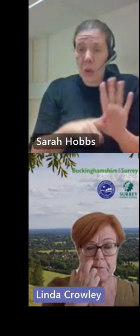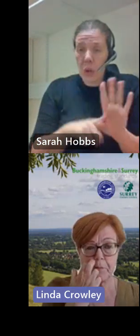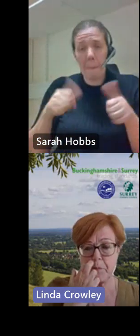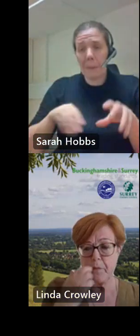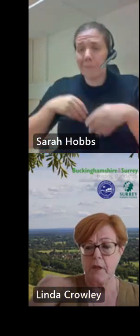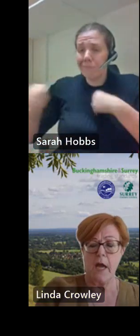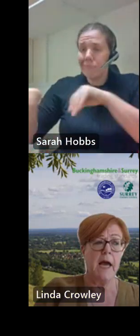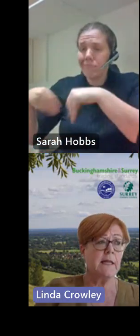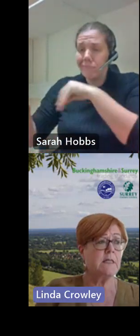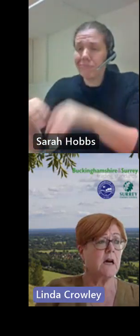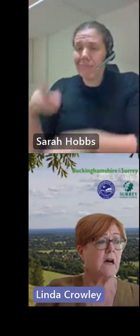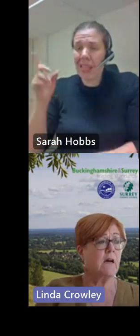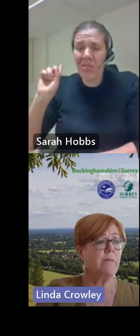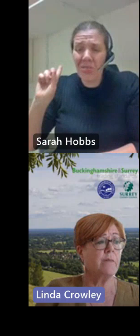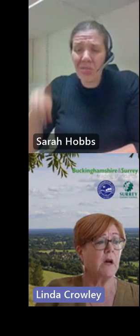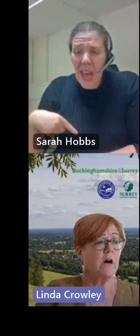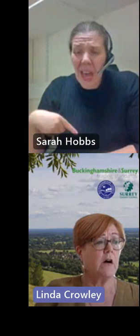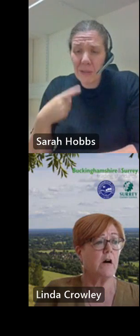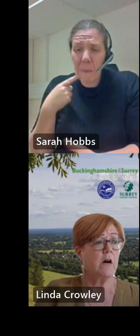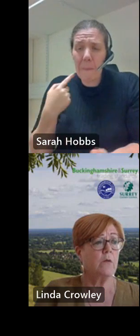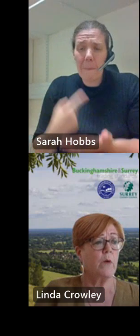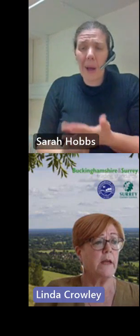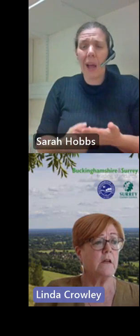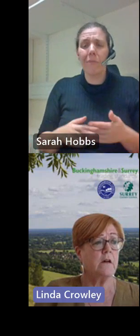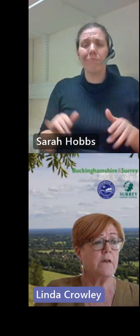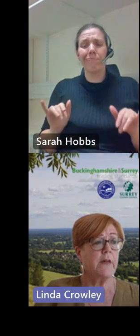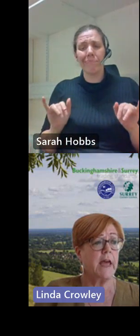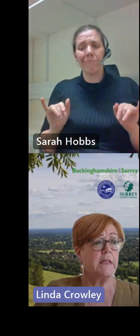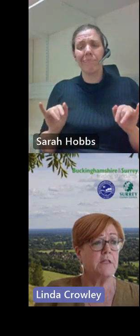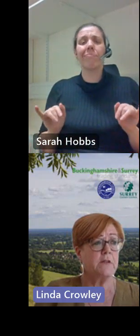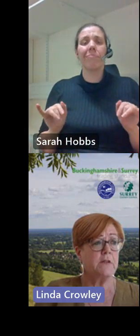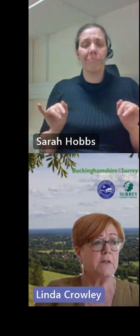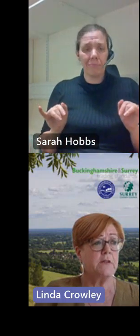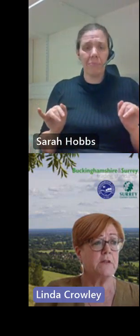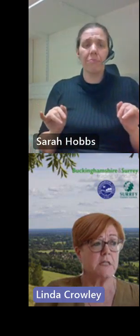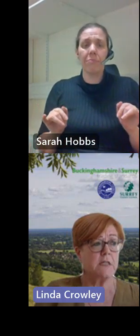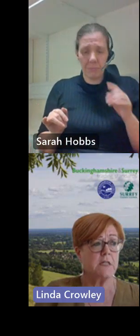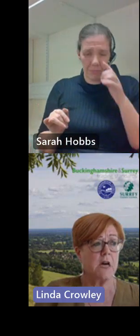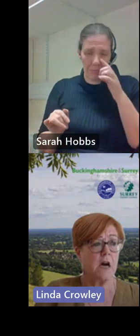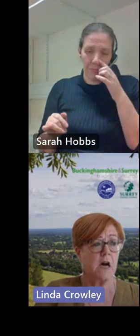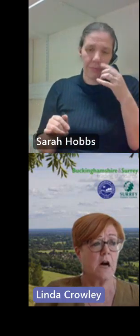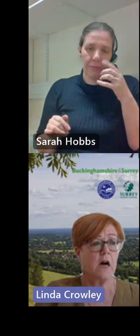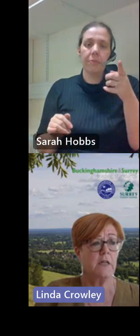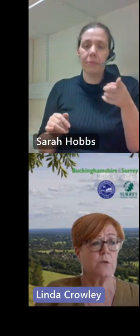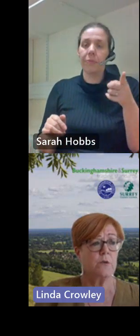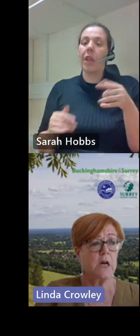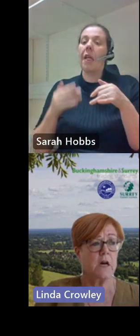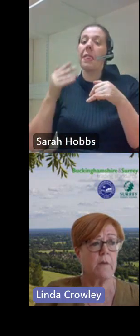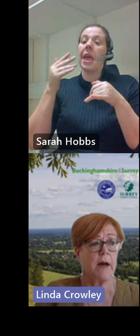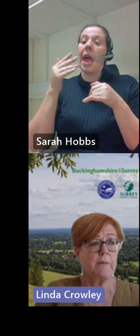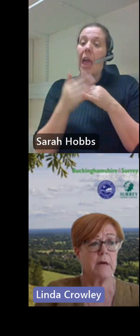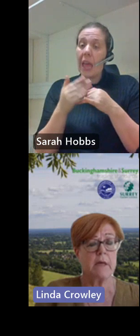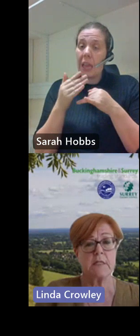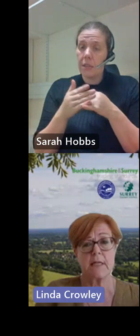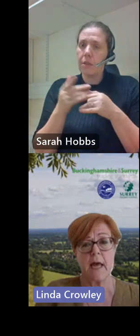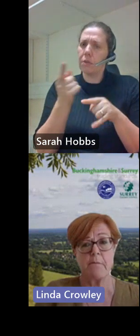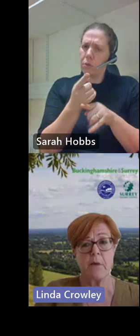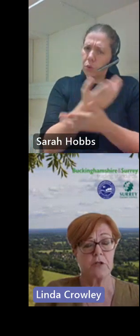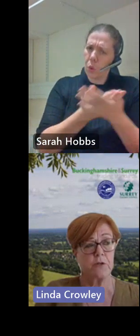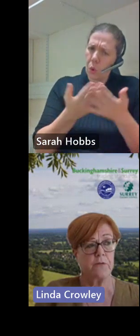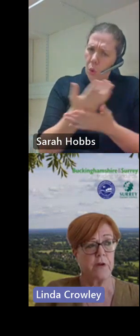thousands. And when at the end of my visit to her, I talked to her about